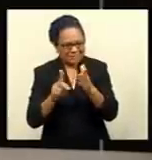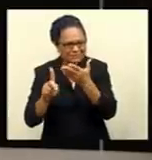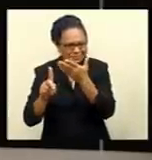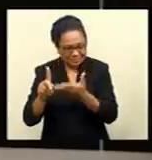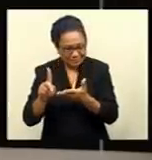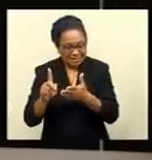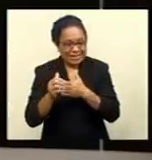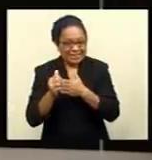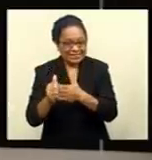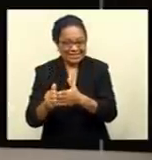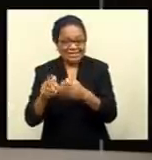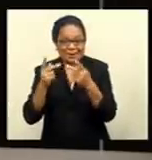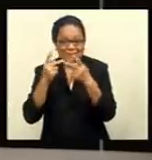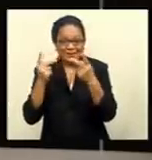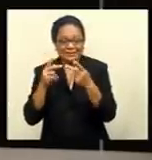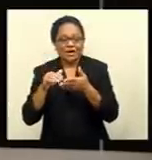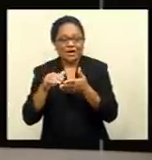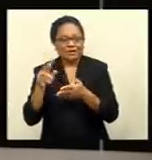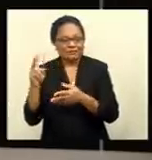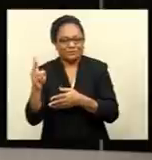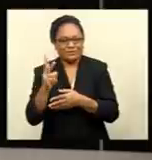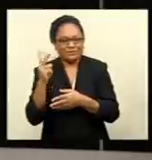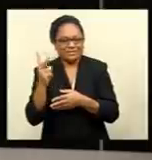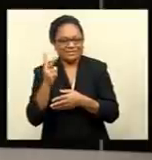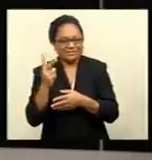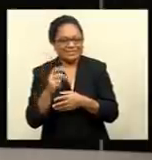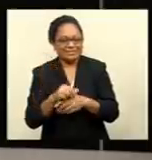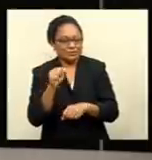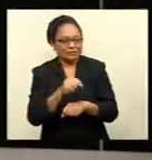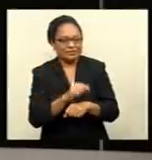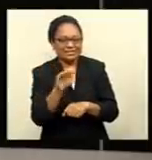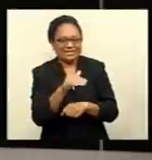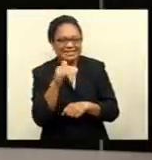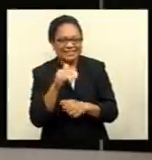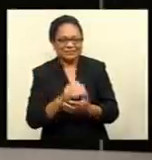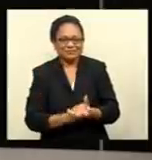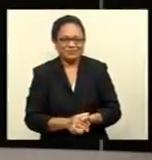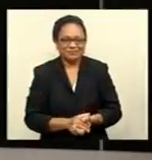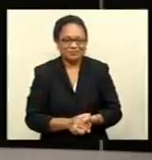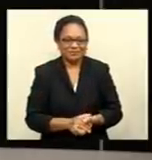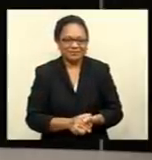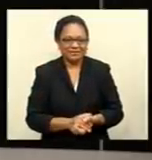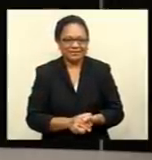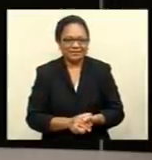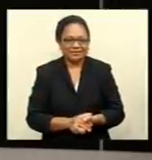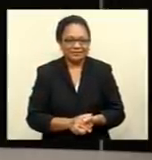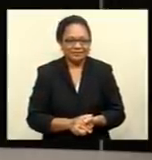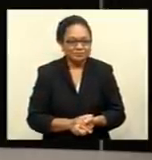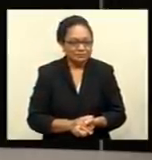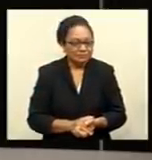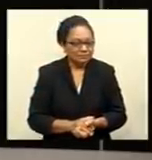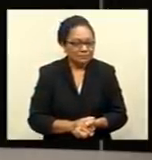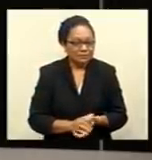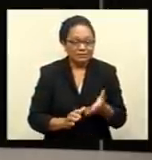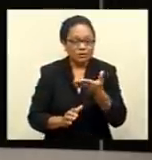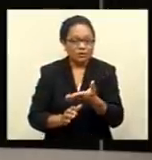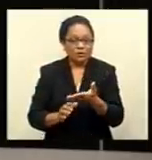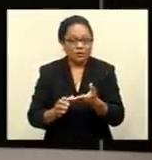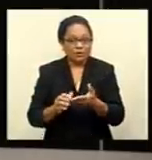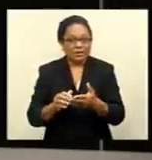the Panthers' victory over to depleted Eels outfit. Tho'o crossed in the 5th, 44th